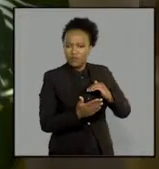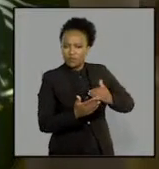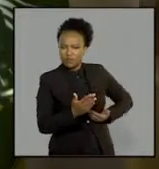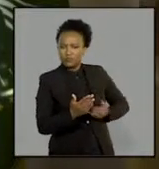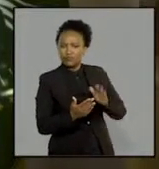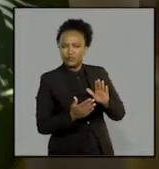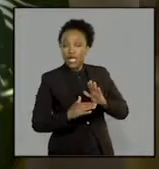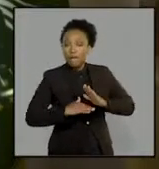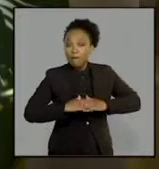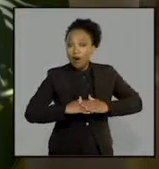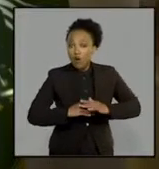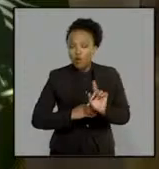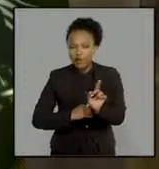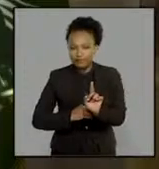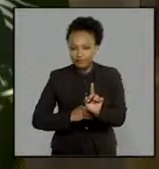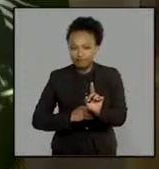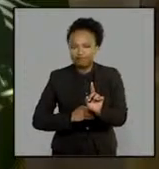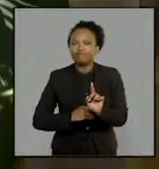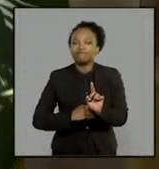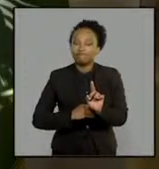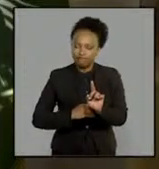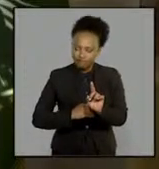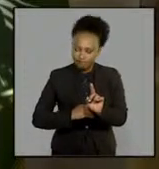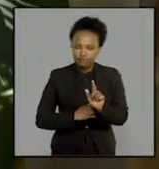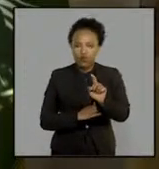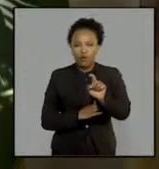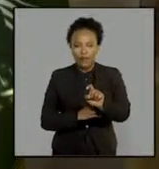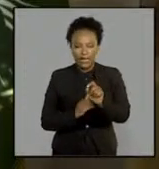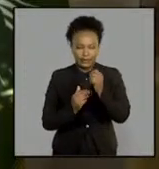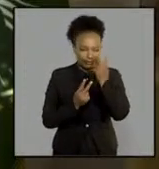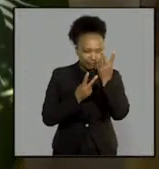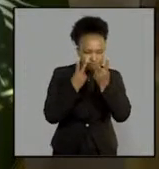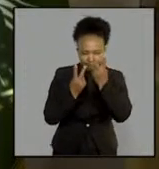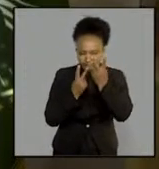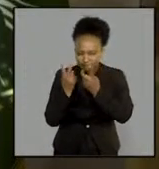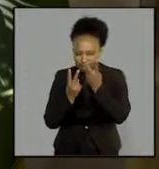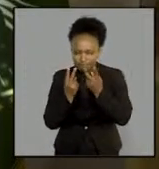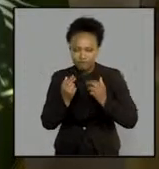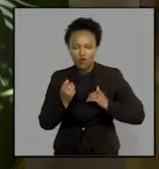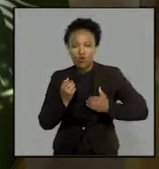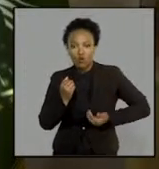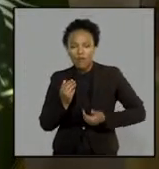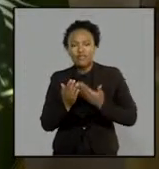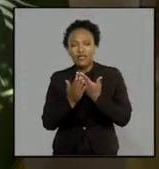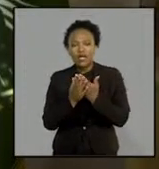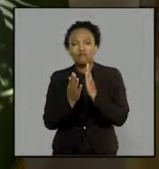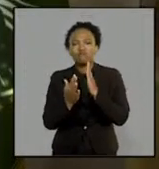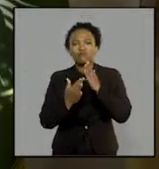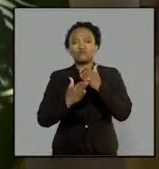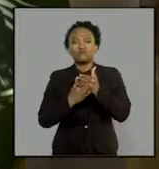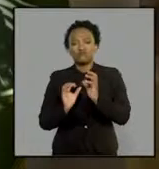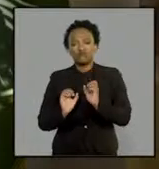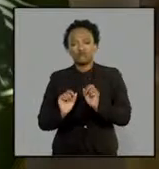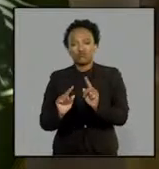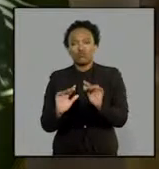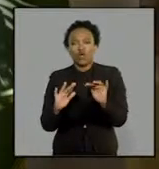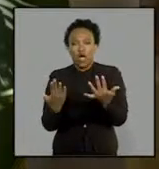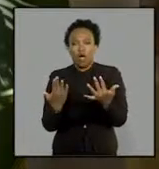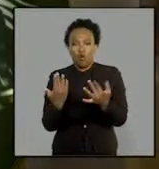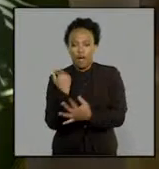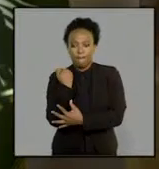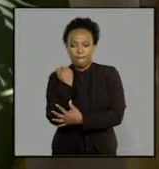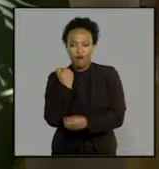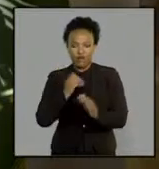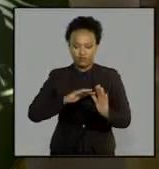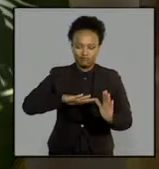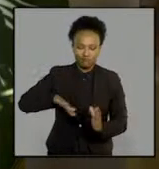that are available for women. Furthermore, we should seek ways in which women can access these opportunities